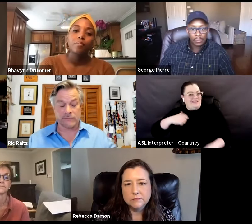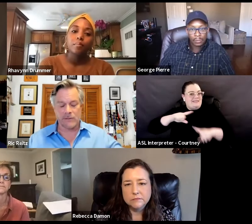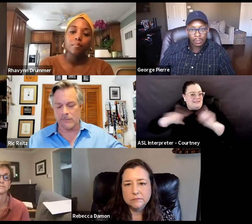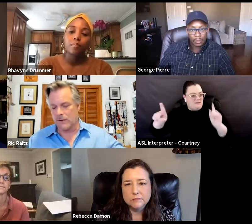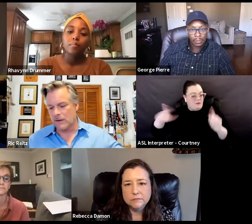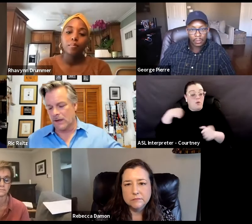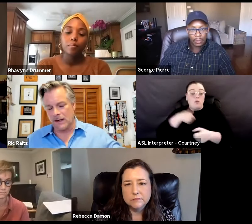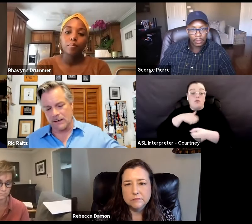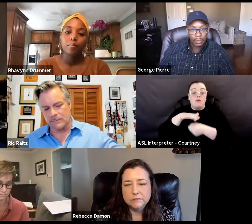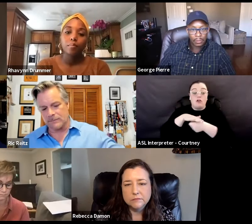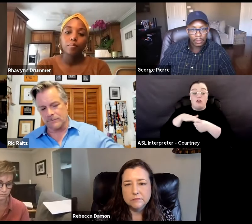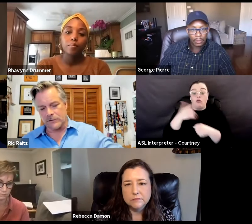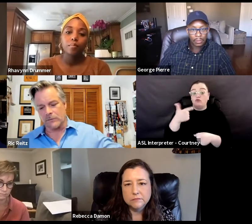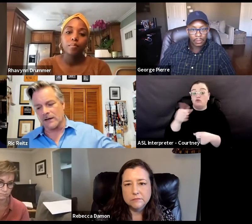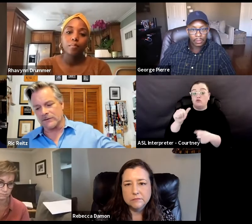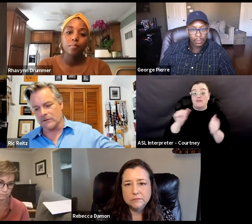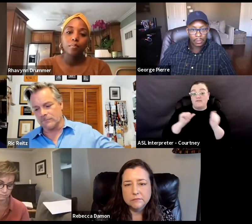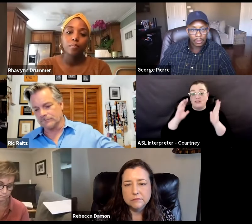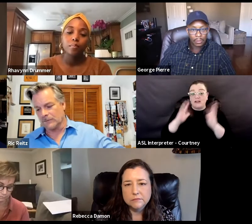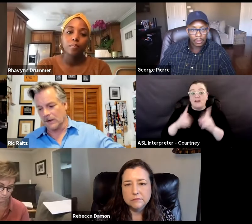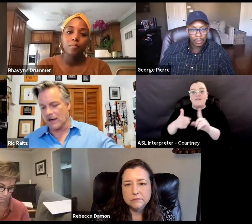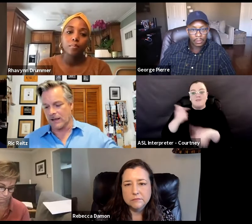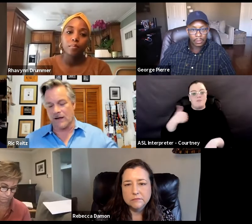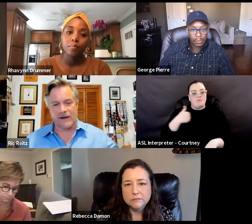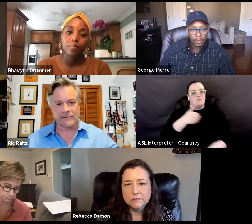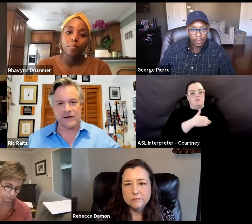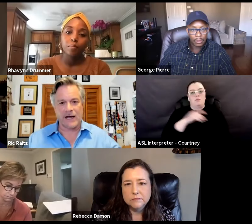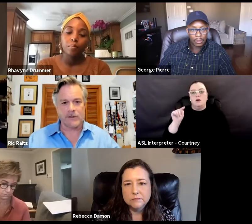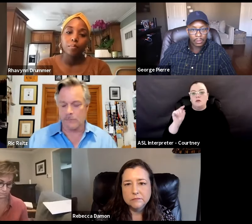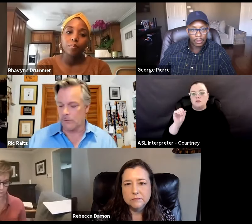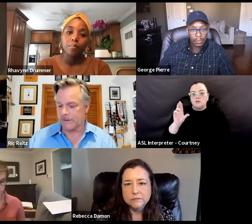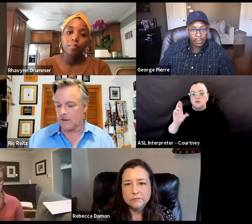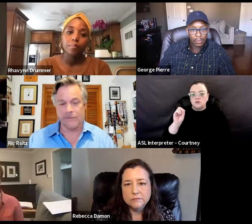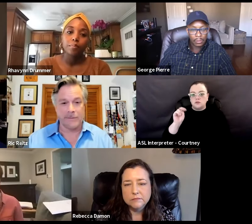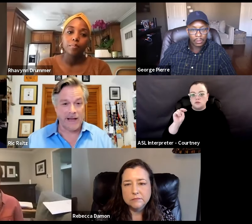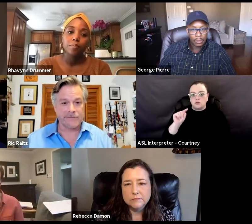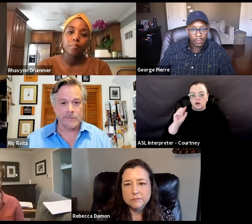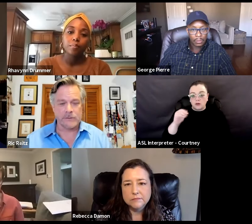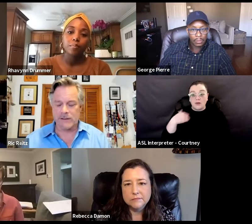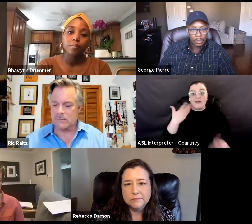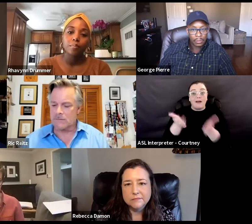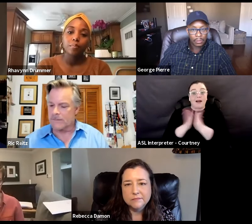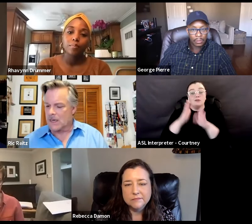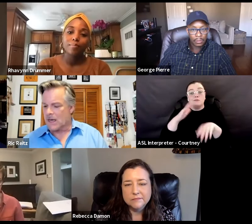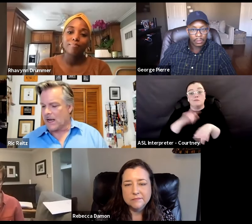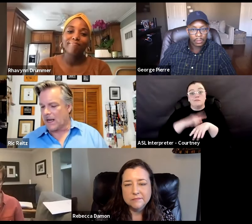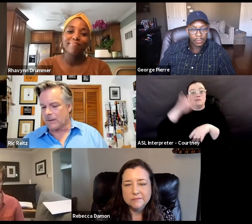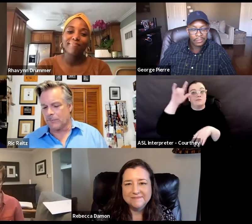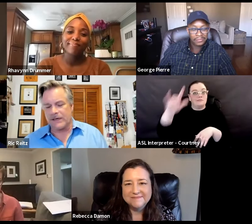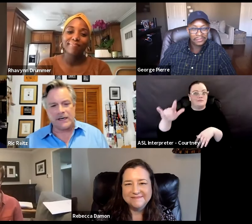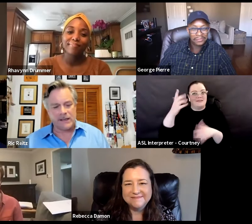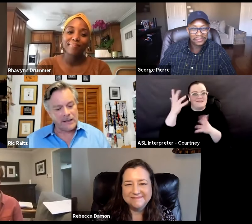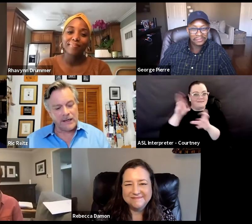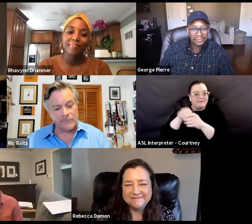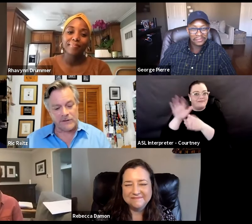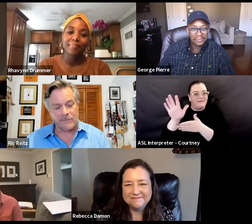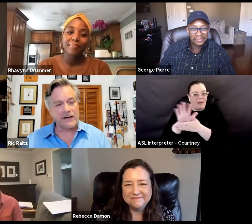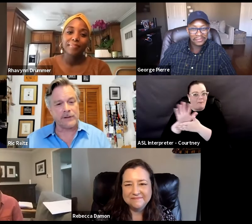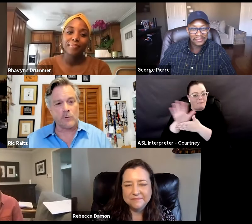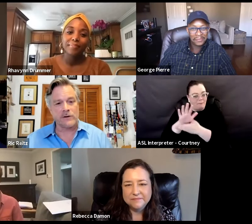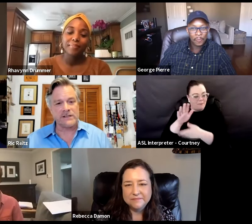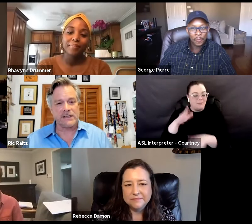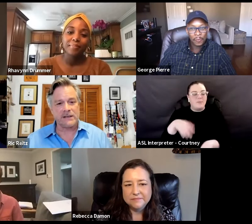who is from Toronto, and oddly enough, had to fly up to do a movie called The Man from Toronto. But he